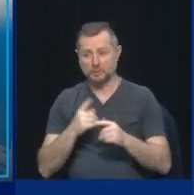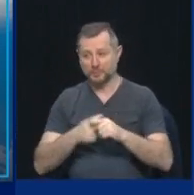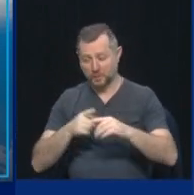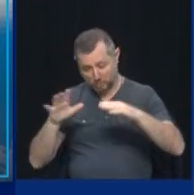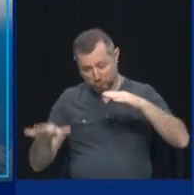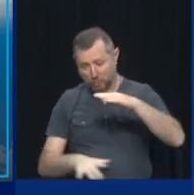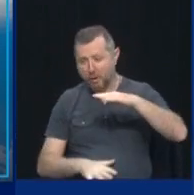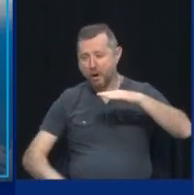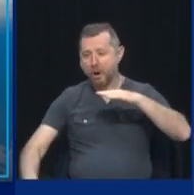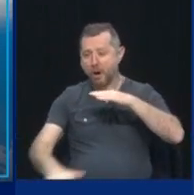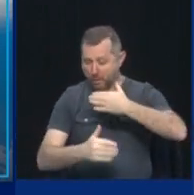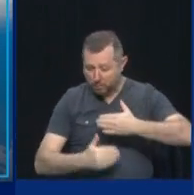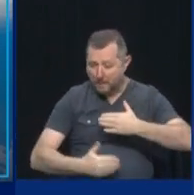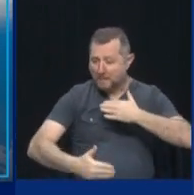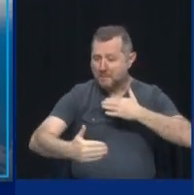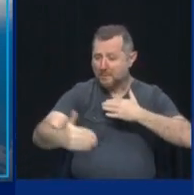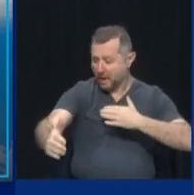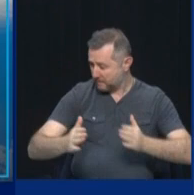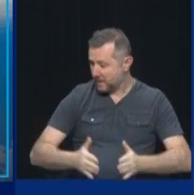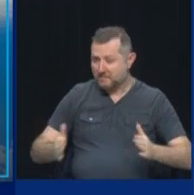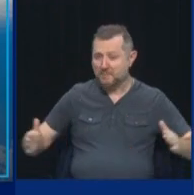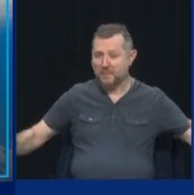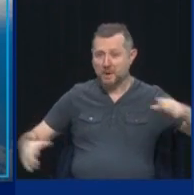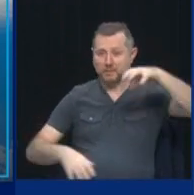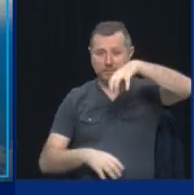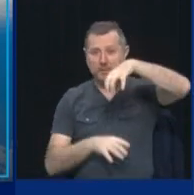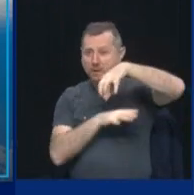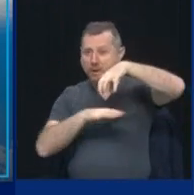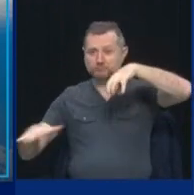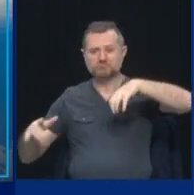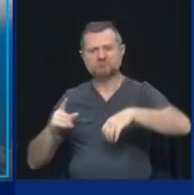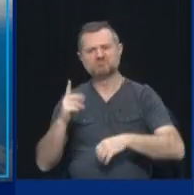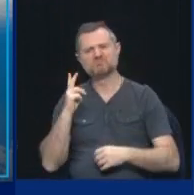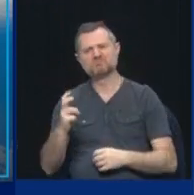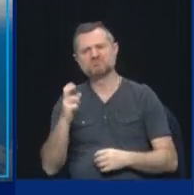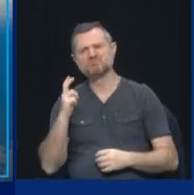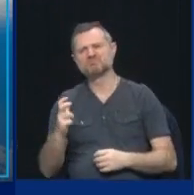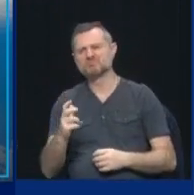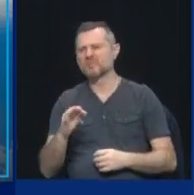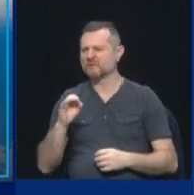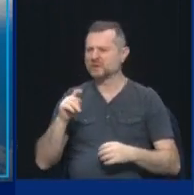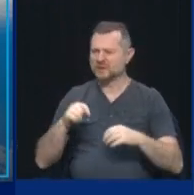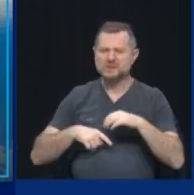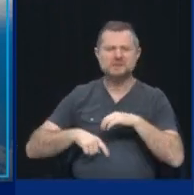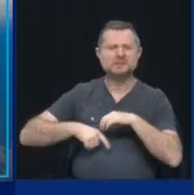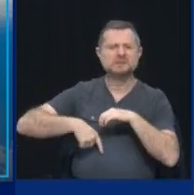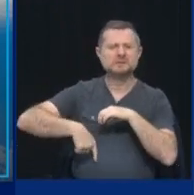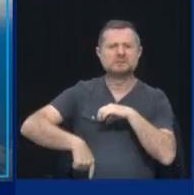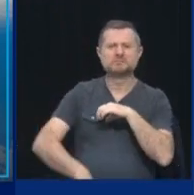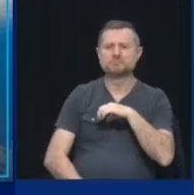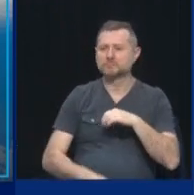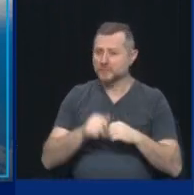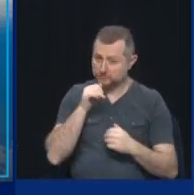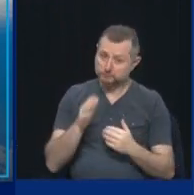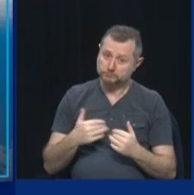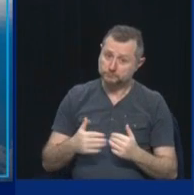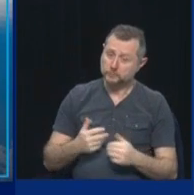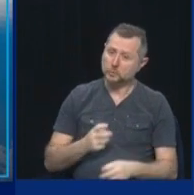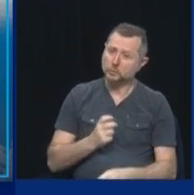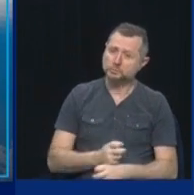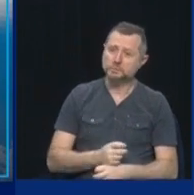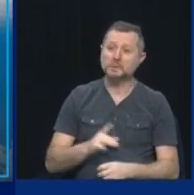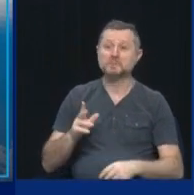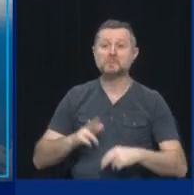hundreds of feet below the surface was hard. Building a new tunnel was hard. So it's in the